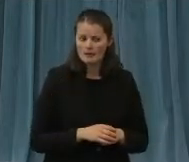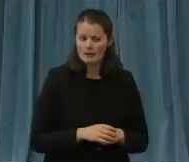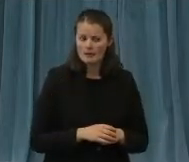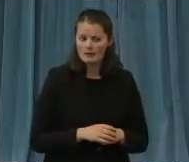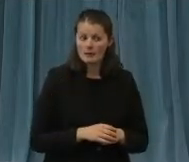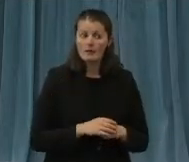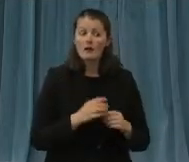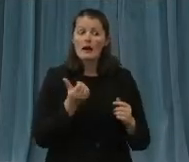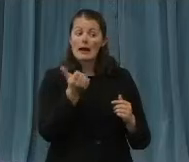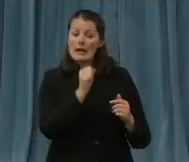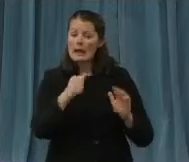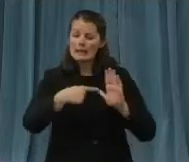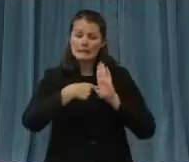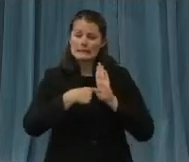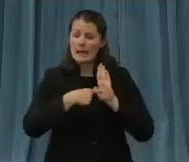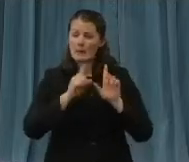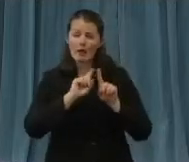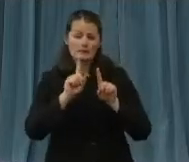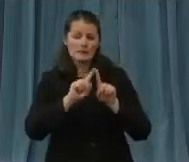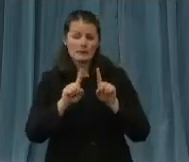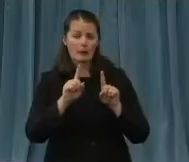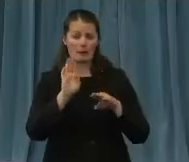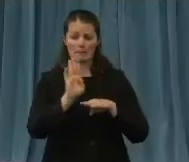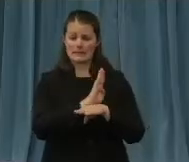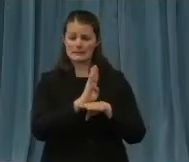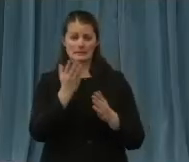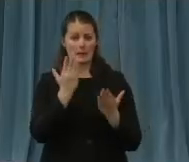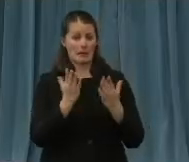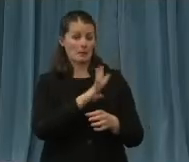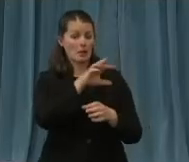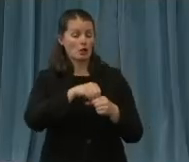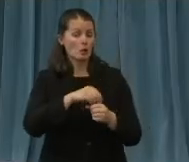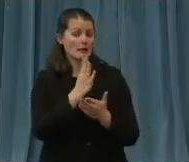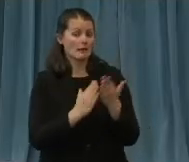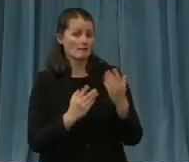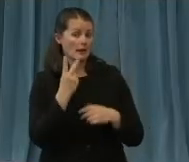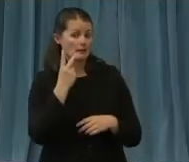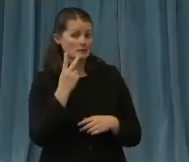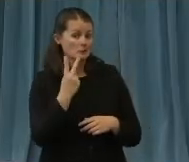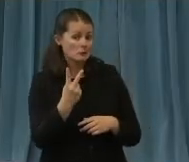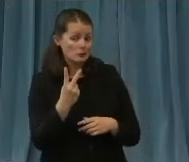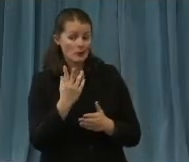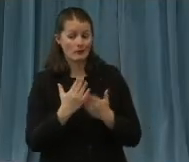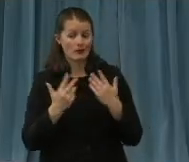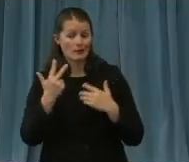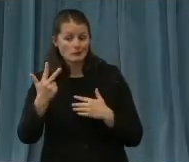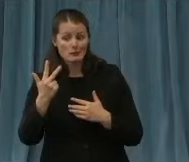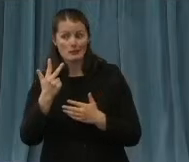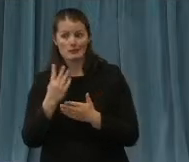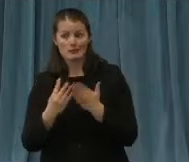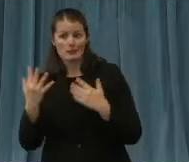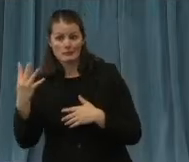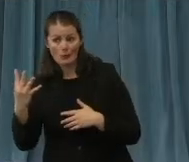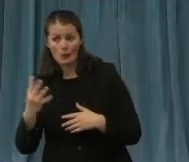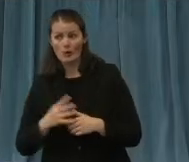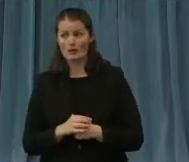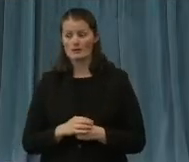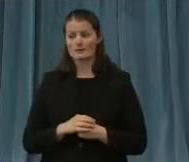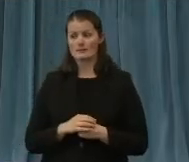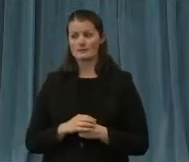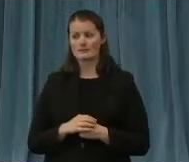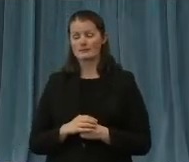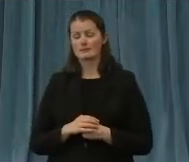phase three, phase four? Well, we're going to rely on Director Brown and the Governor's Office of Economic Recovery as we move